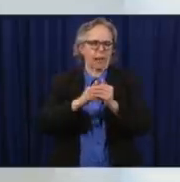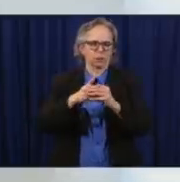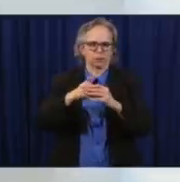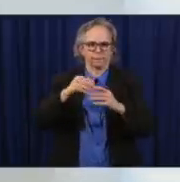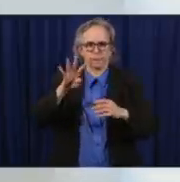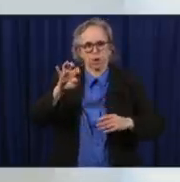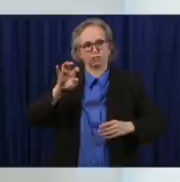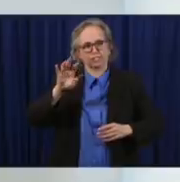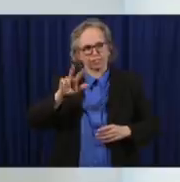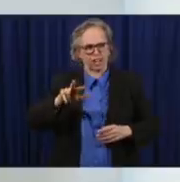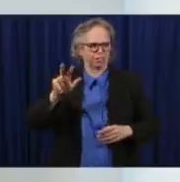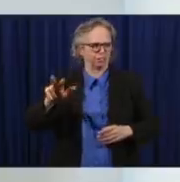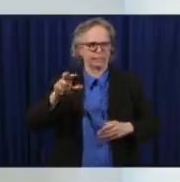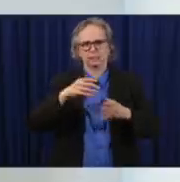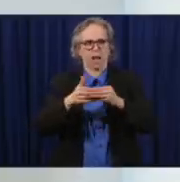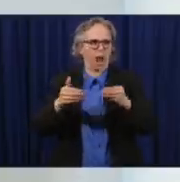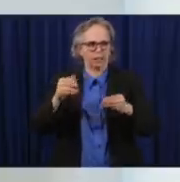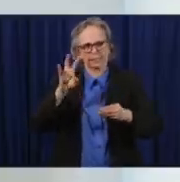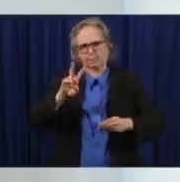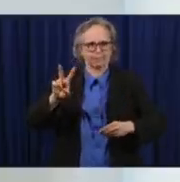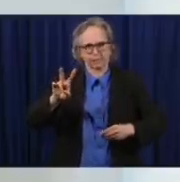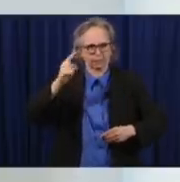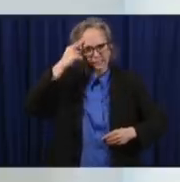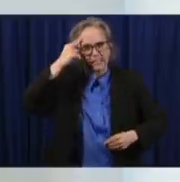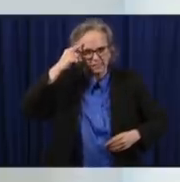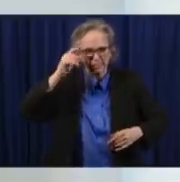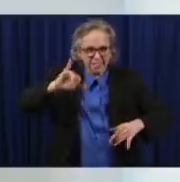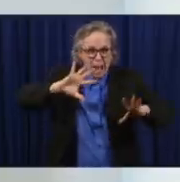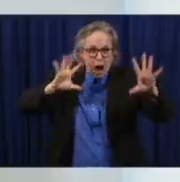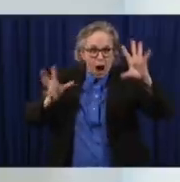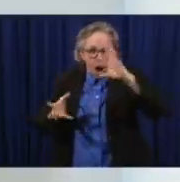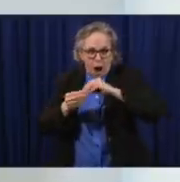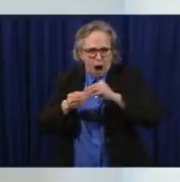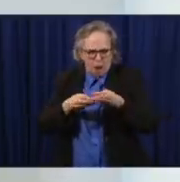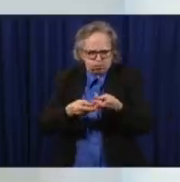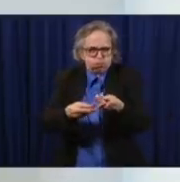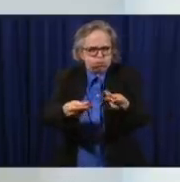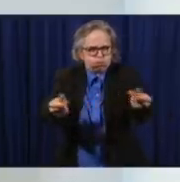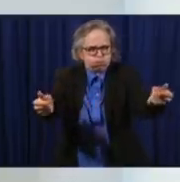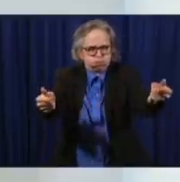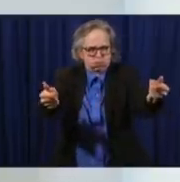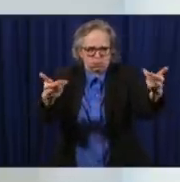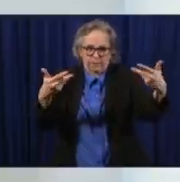$1,346,291,403.77, and we are now up to